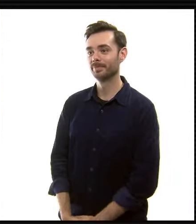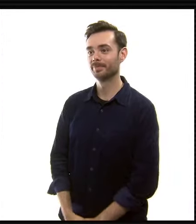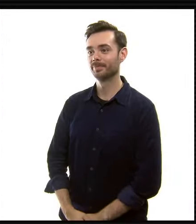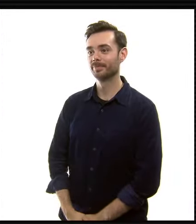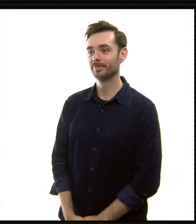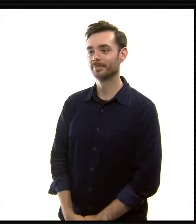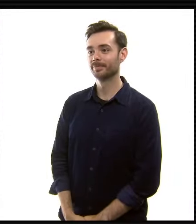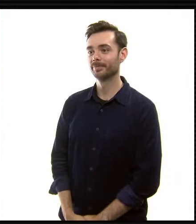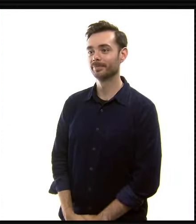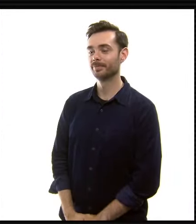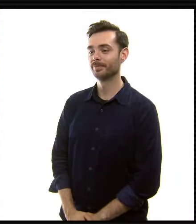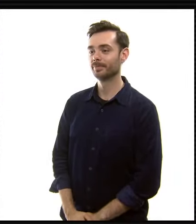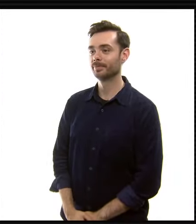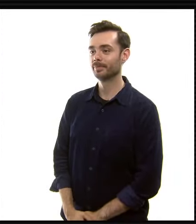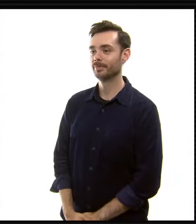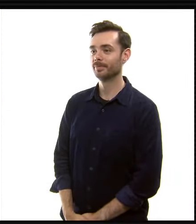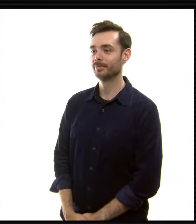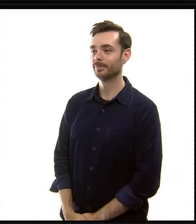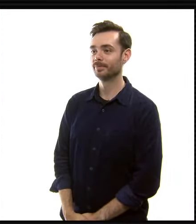Okay.